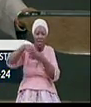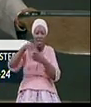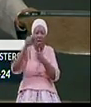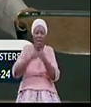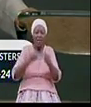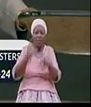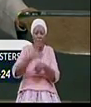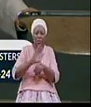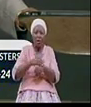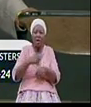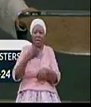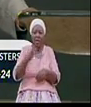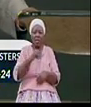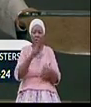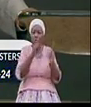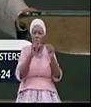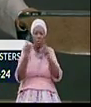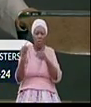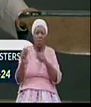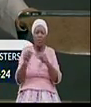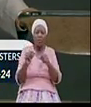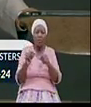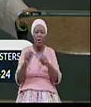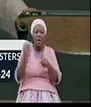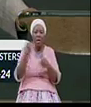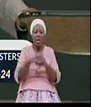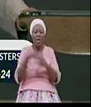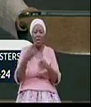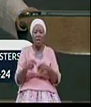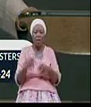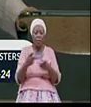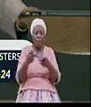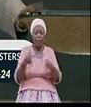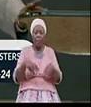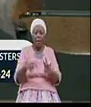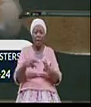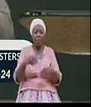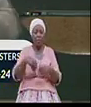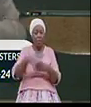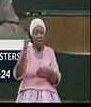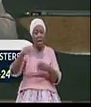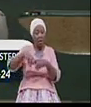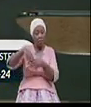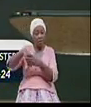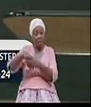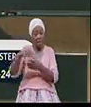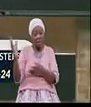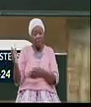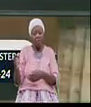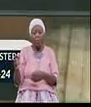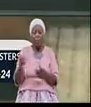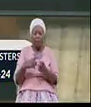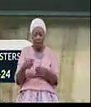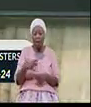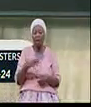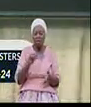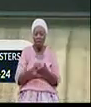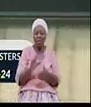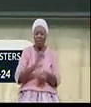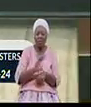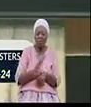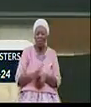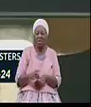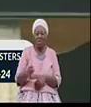there's gossip in the marketplace outside. They say, oh, that church, they used to